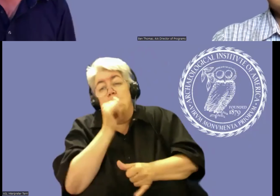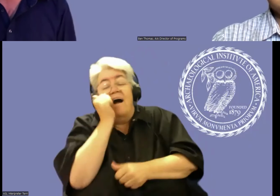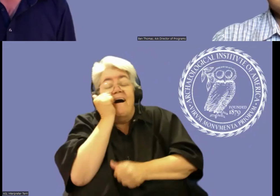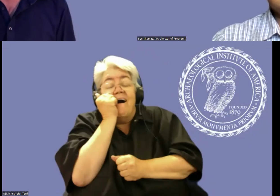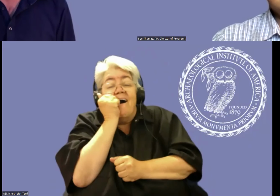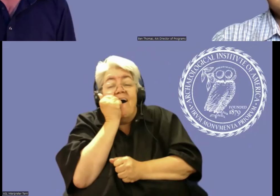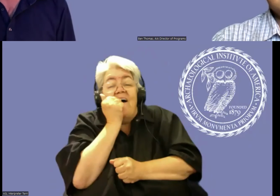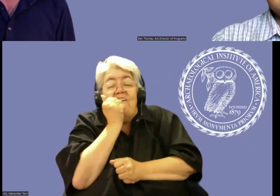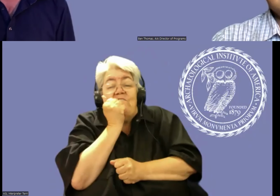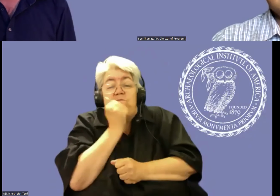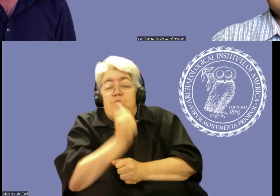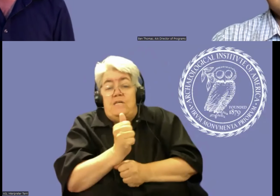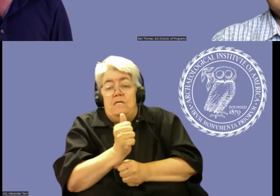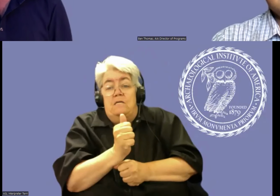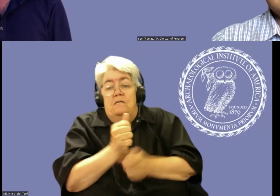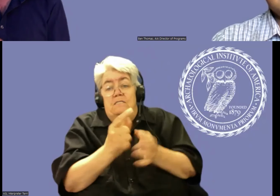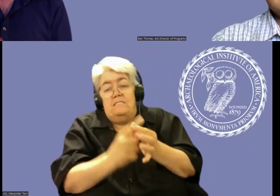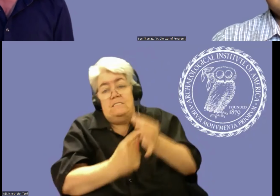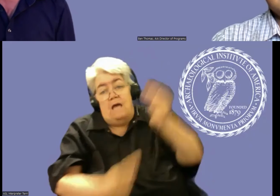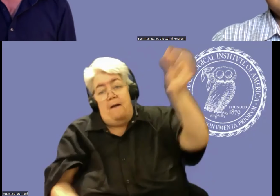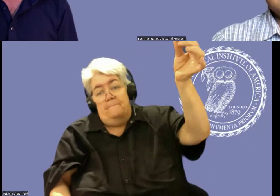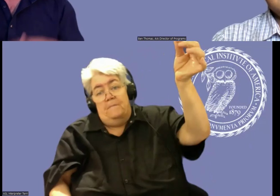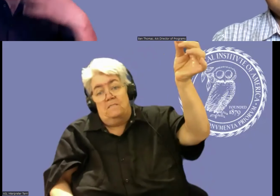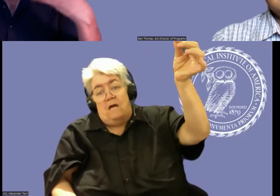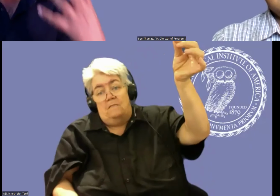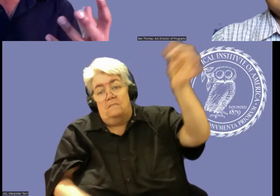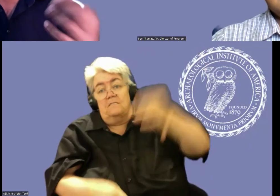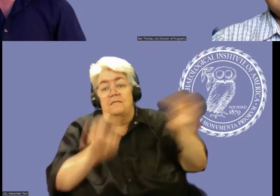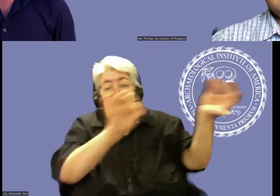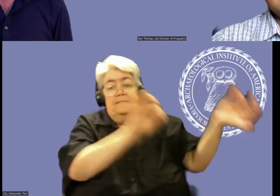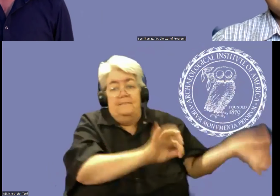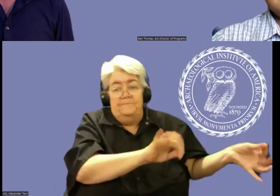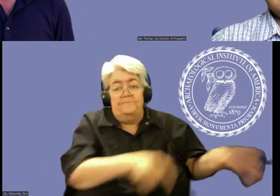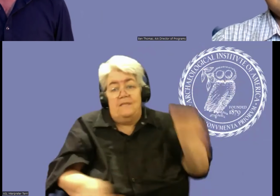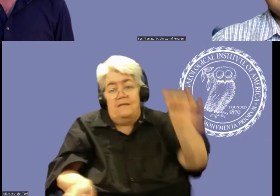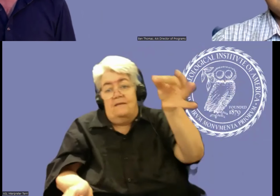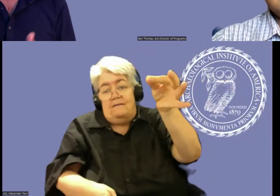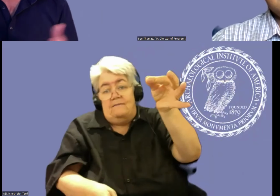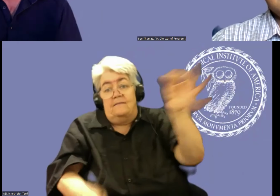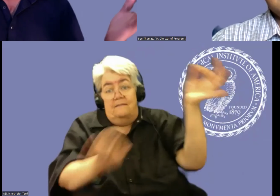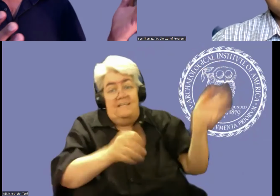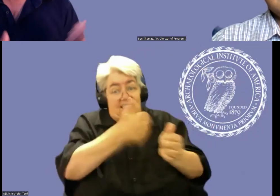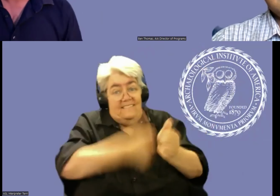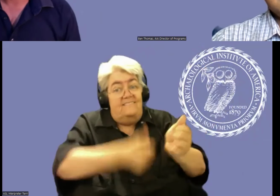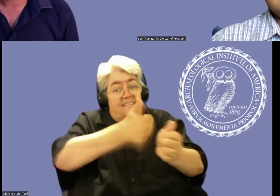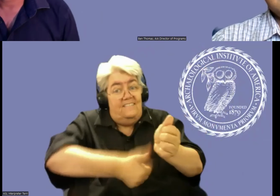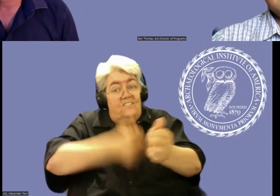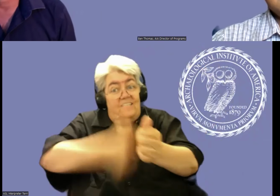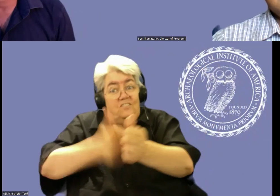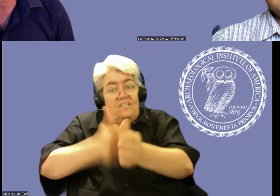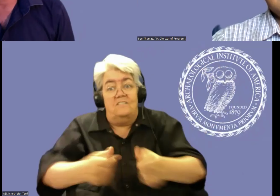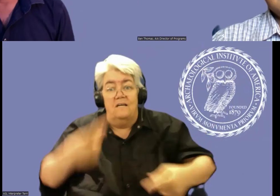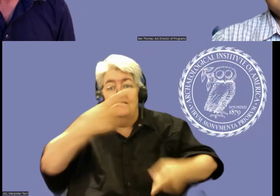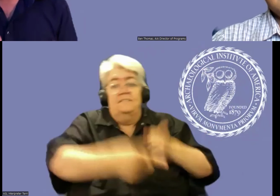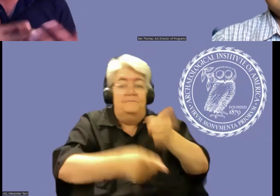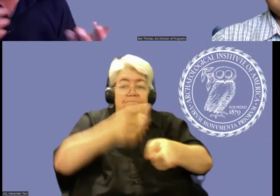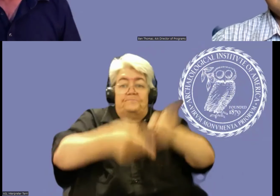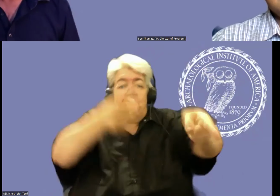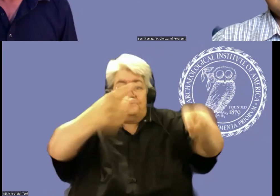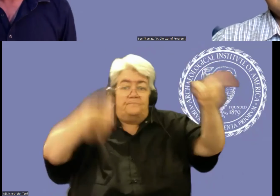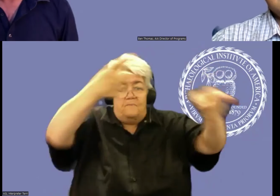stem of sugar cane has to be cut by hand and moved by hand, and then it can be loaded onto a cart and then it's, it's transported.